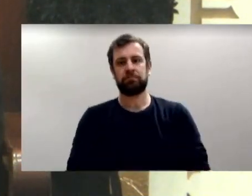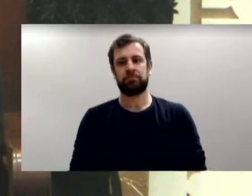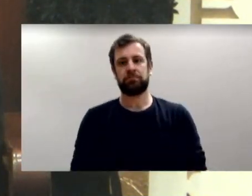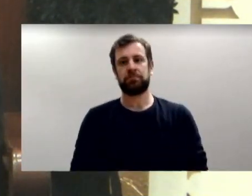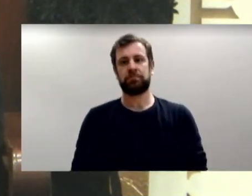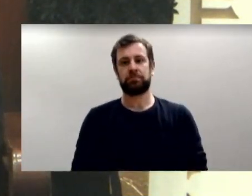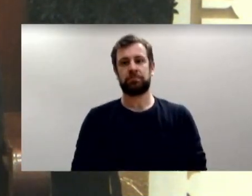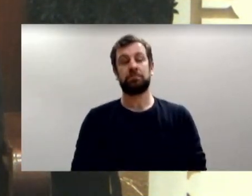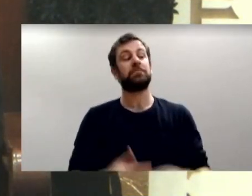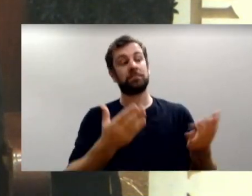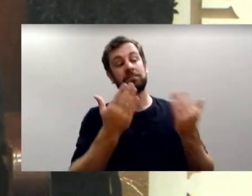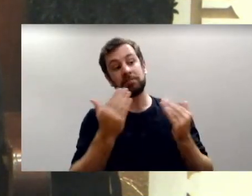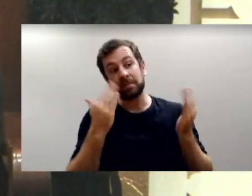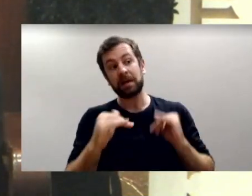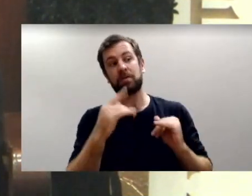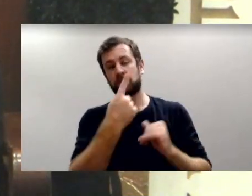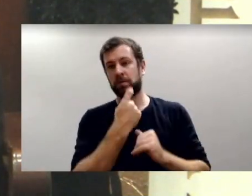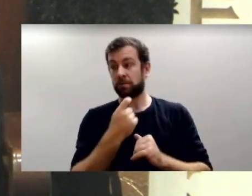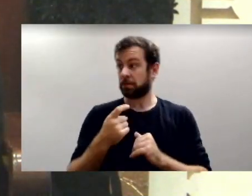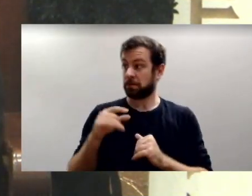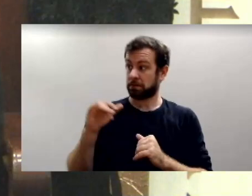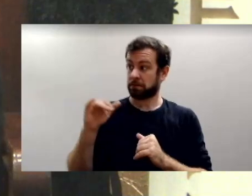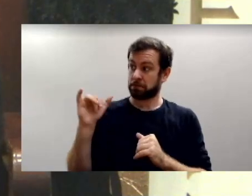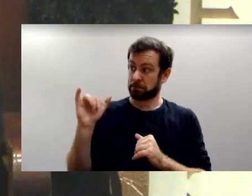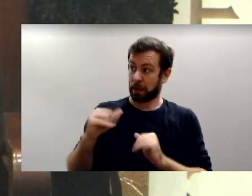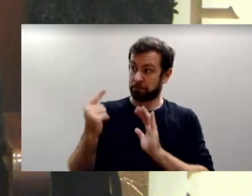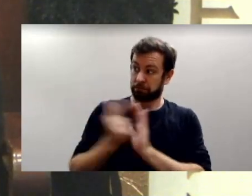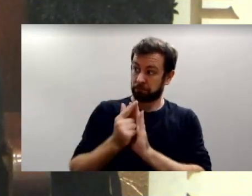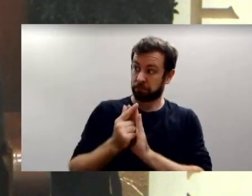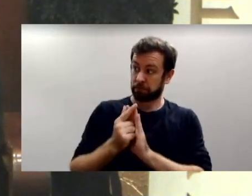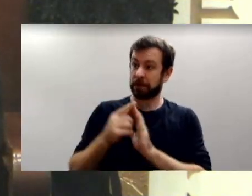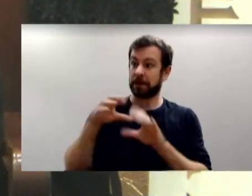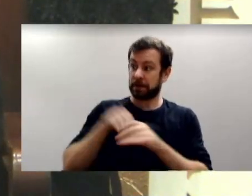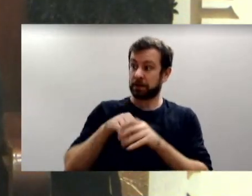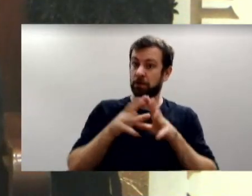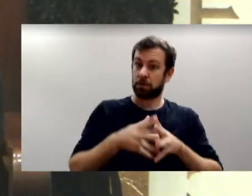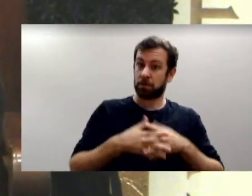The next question would be, is this haram in Qur'an?